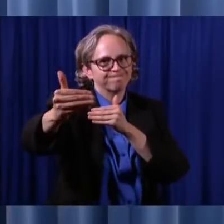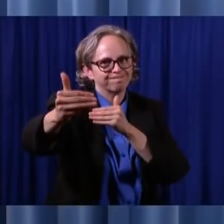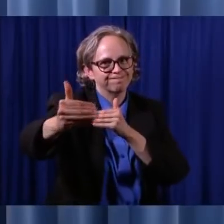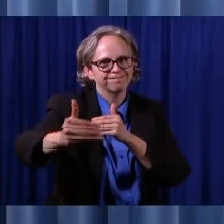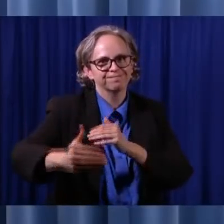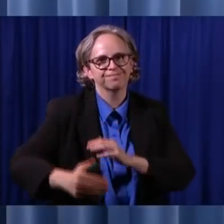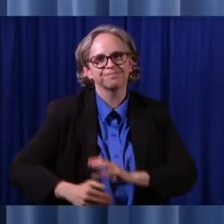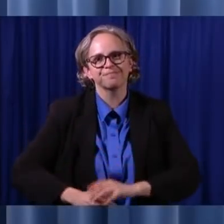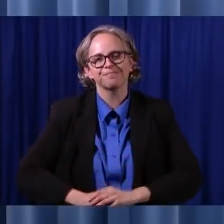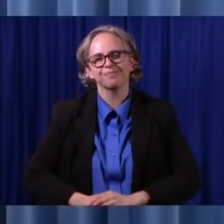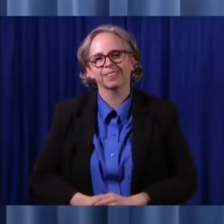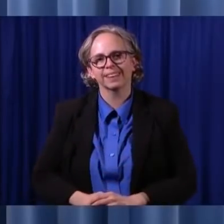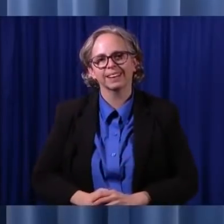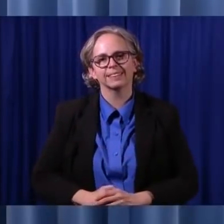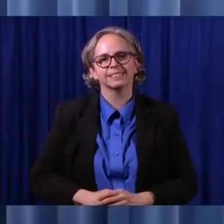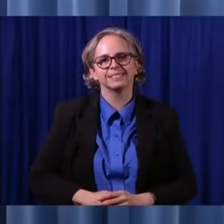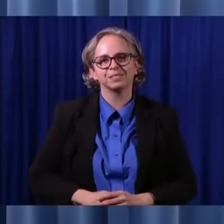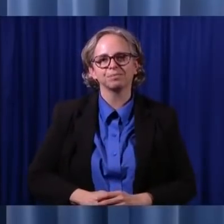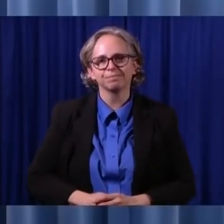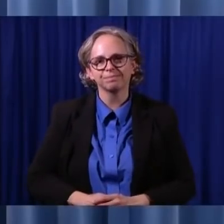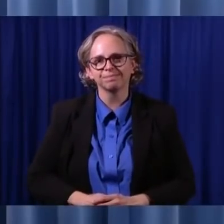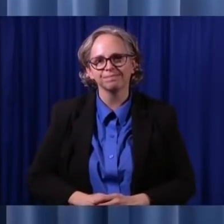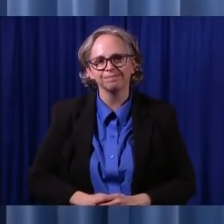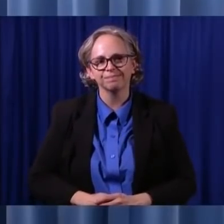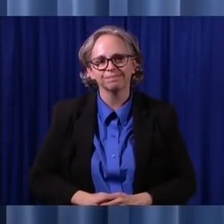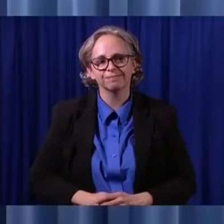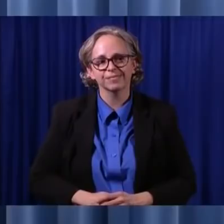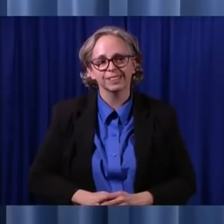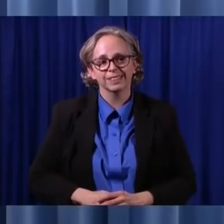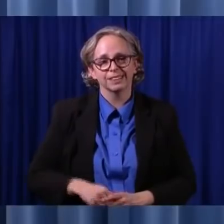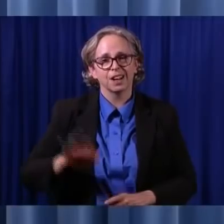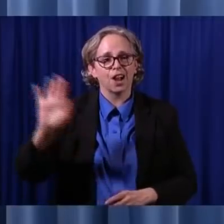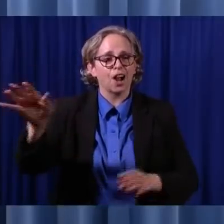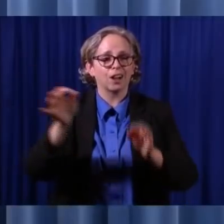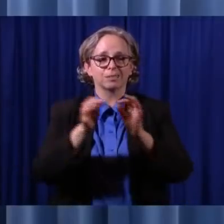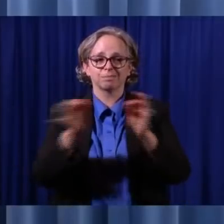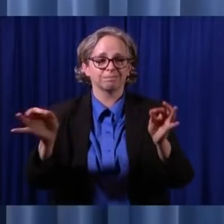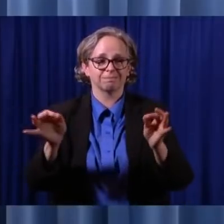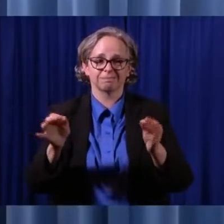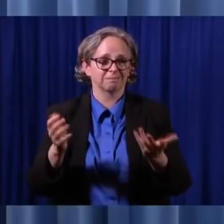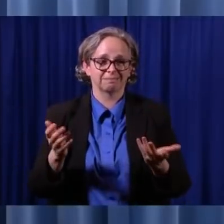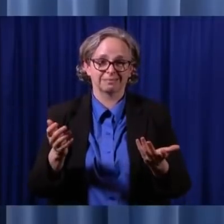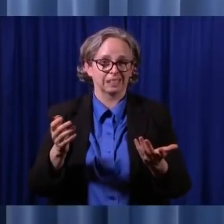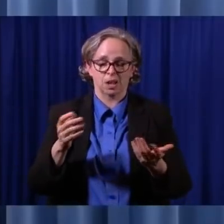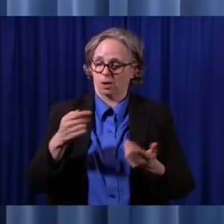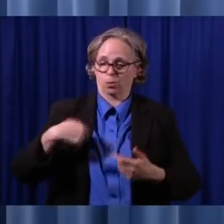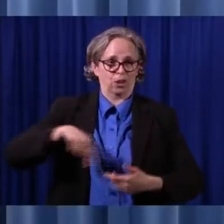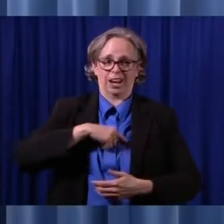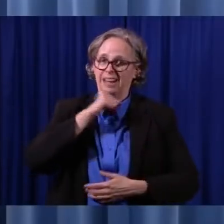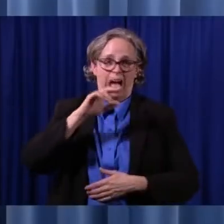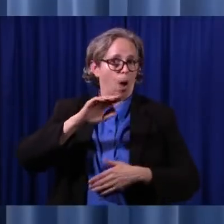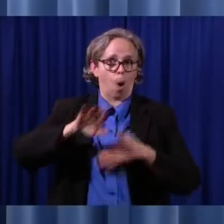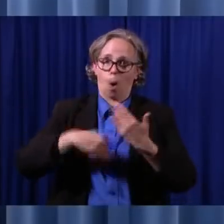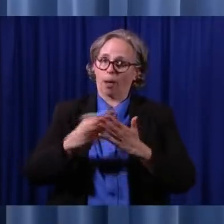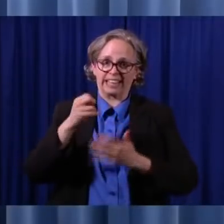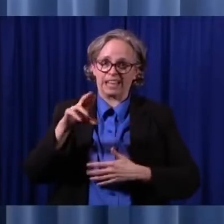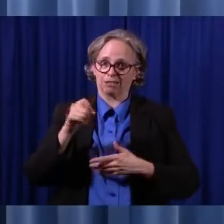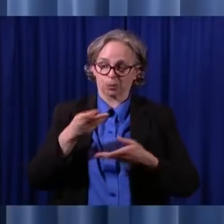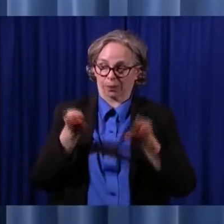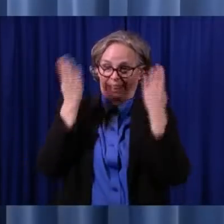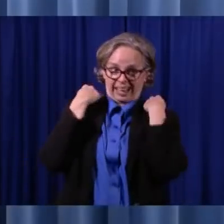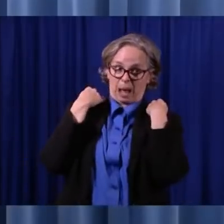It's true, not all heroes wear capes. Some of them do, in fact, wear a white